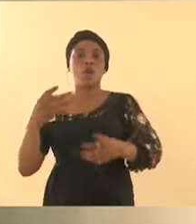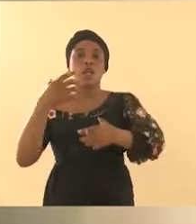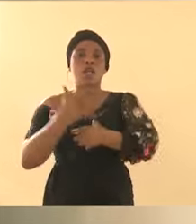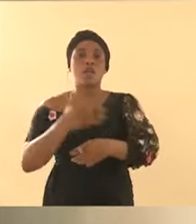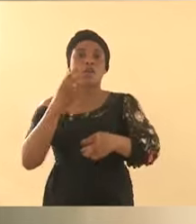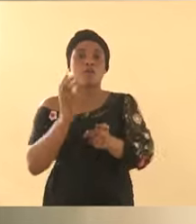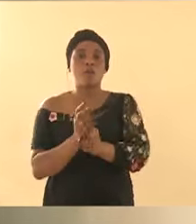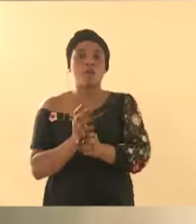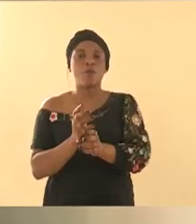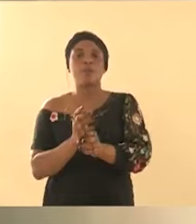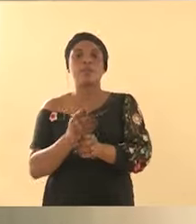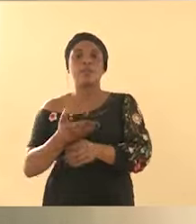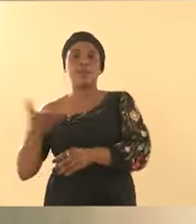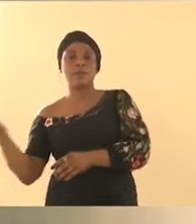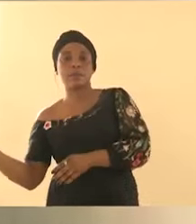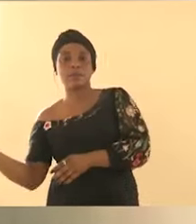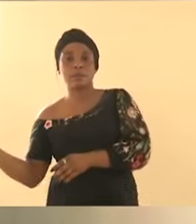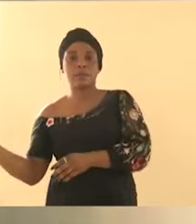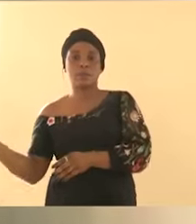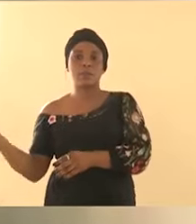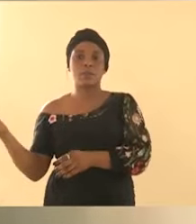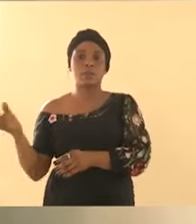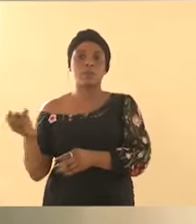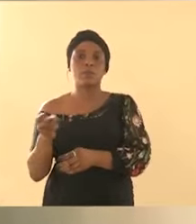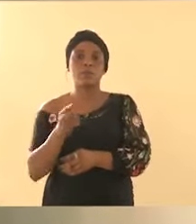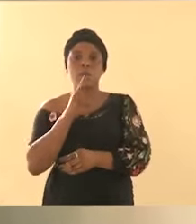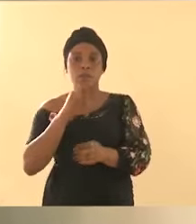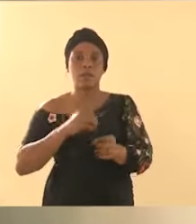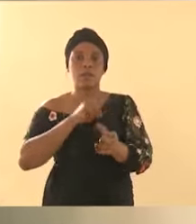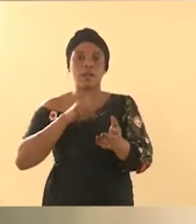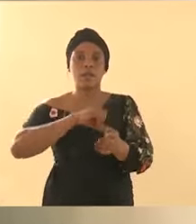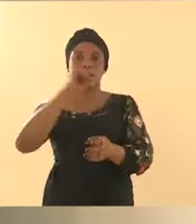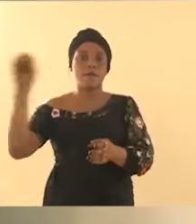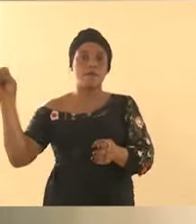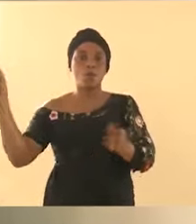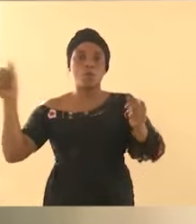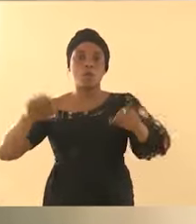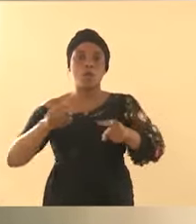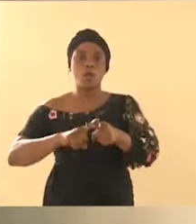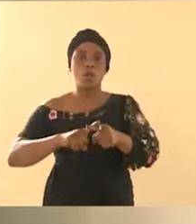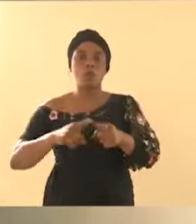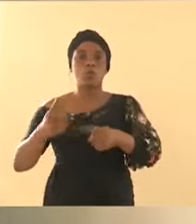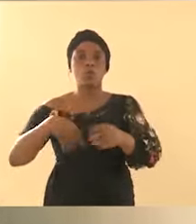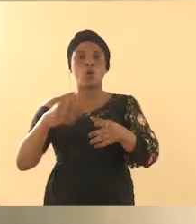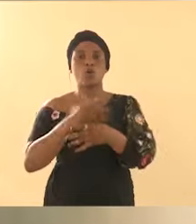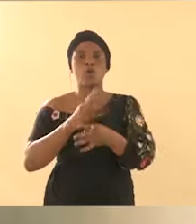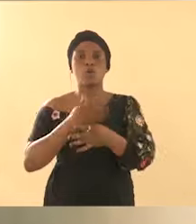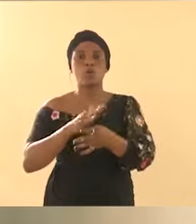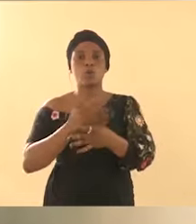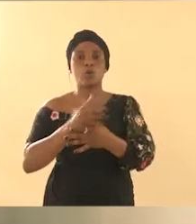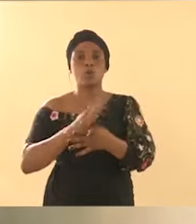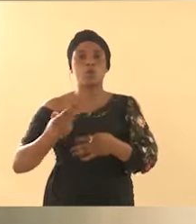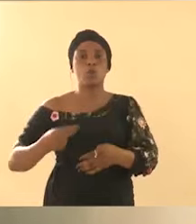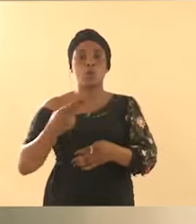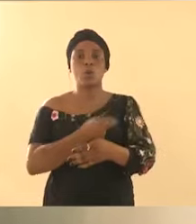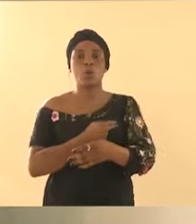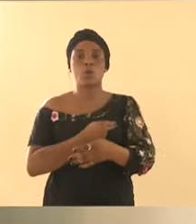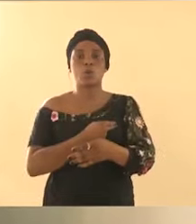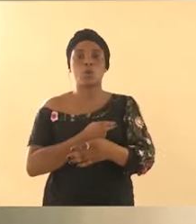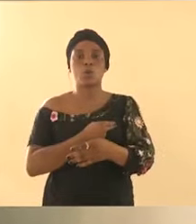depths. Nor any created thing whatever. Nor any created thing whatever. Will be able to come between